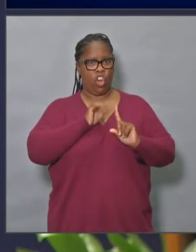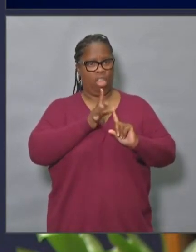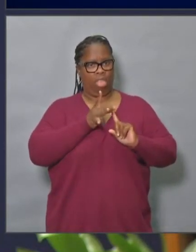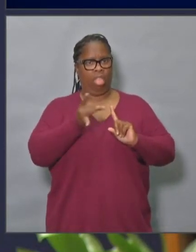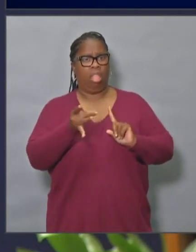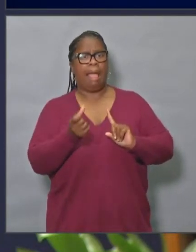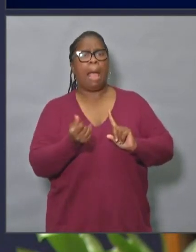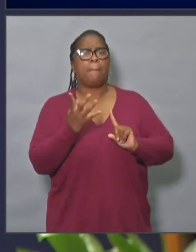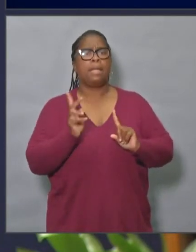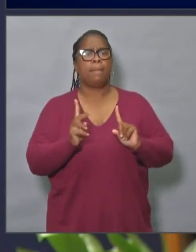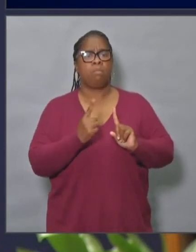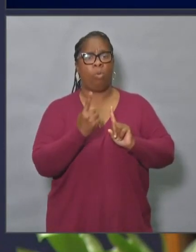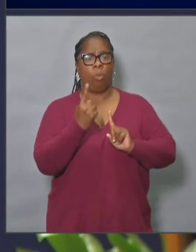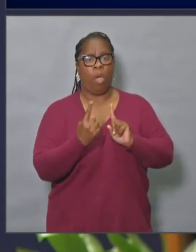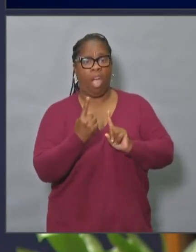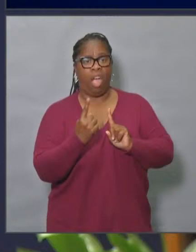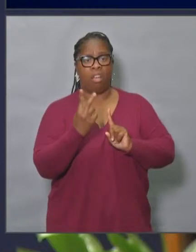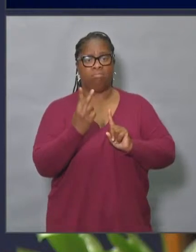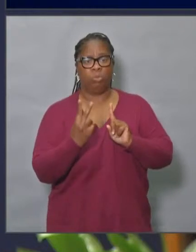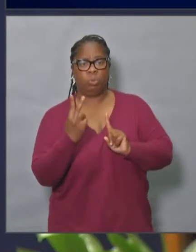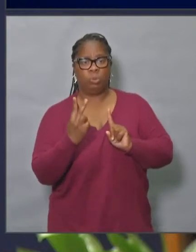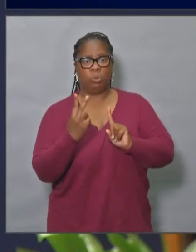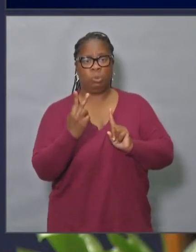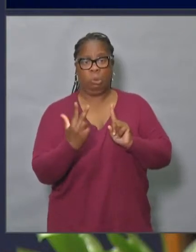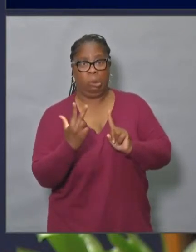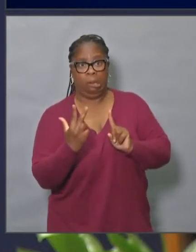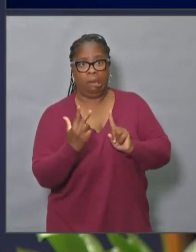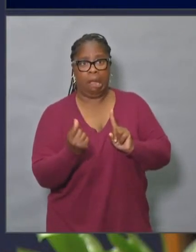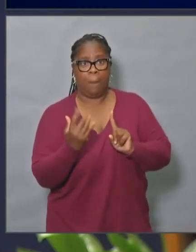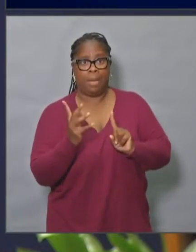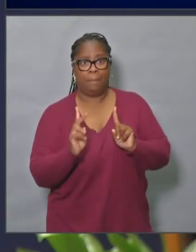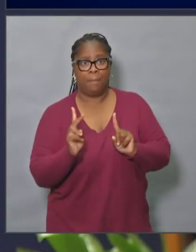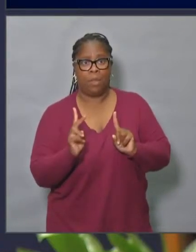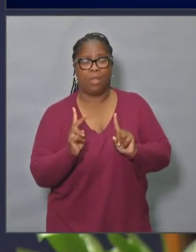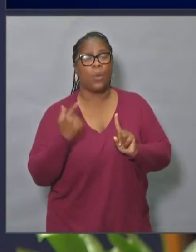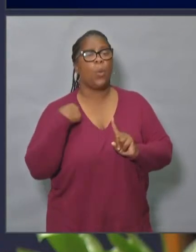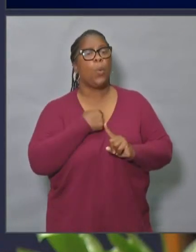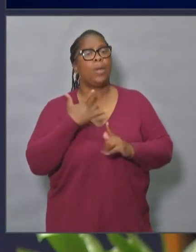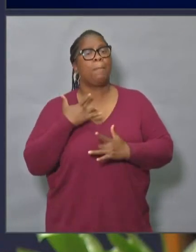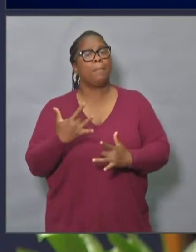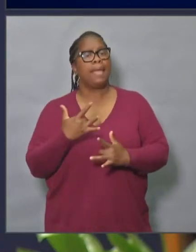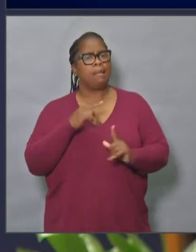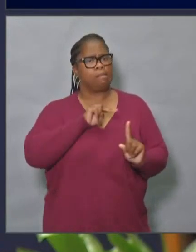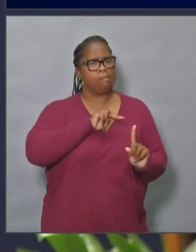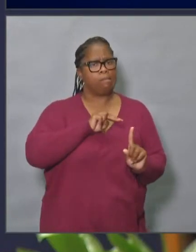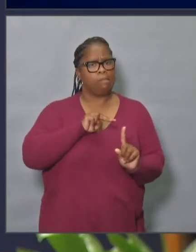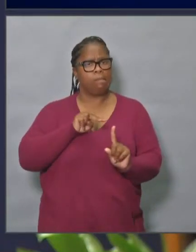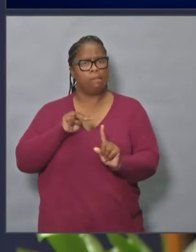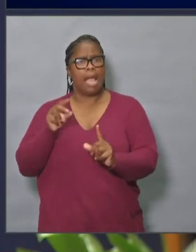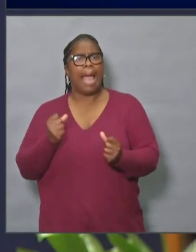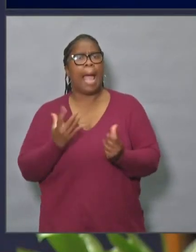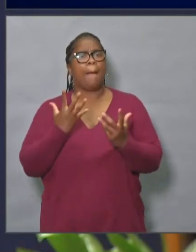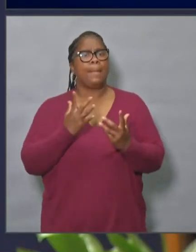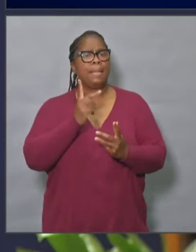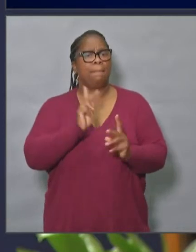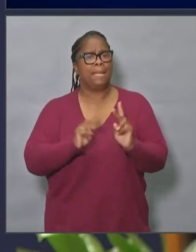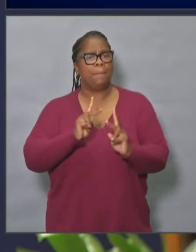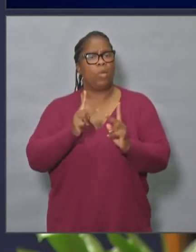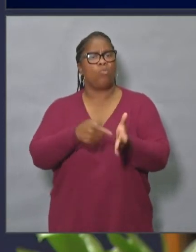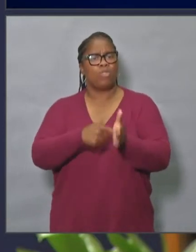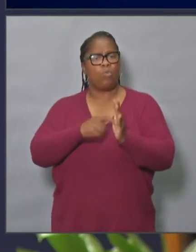county, the DHS team tracks the number of new patients that are requiring hospitalization with COVID every single